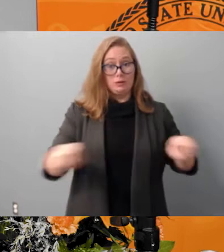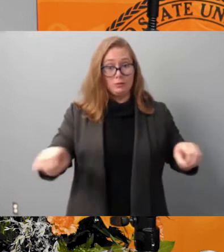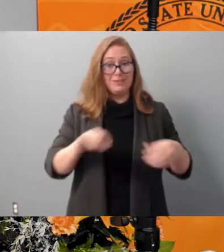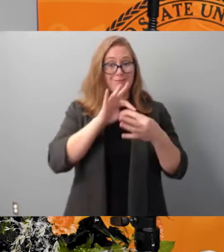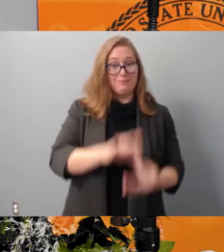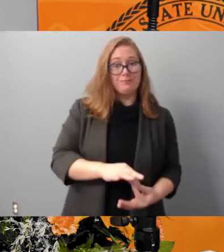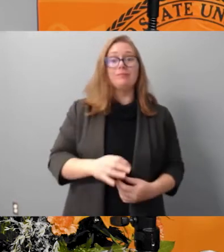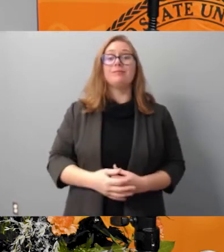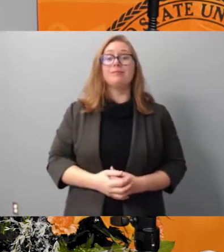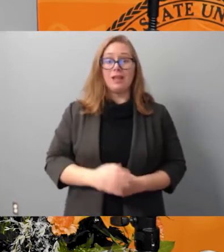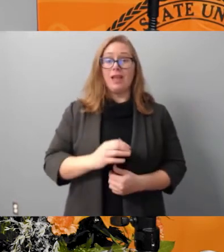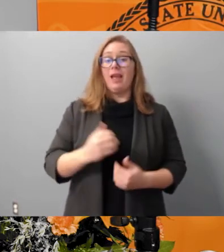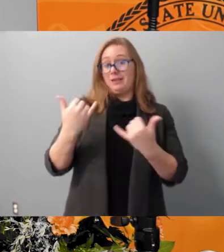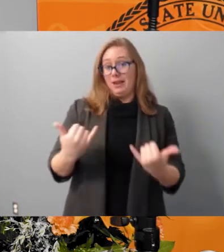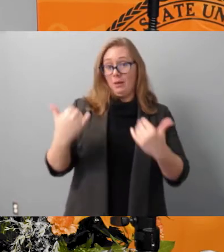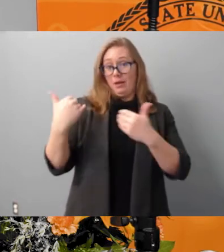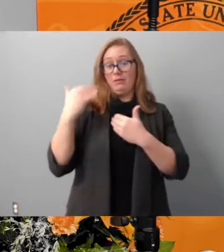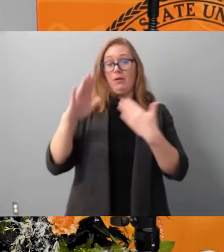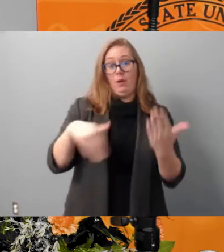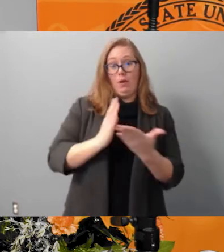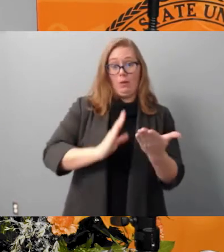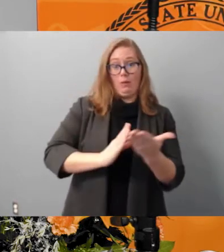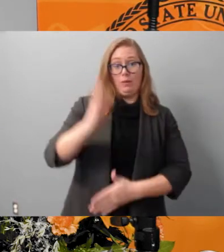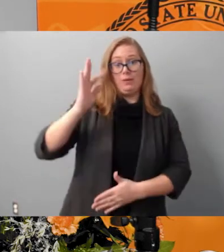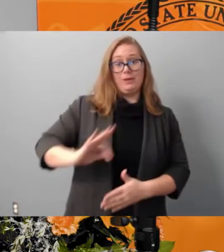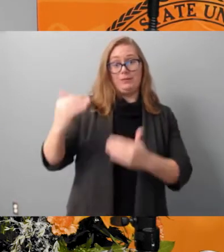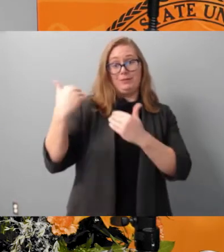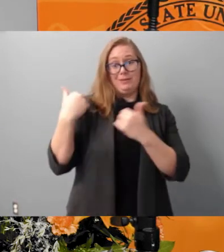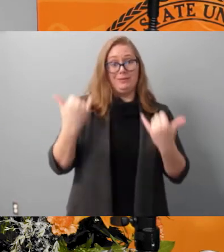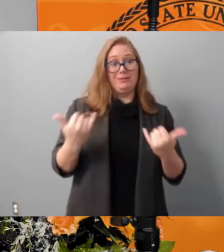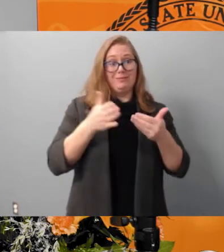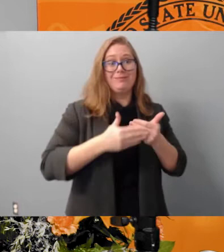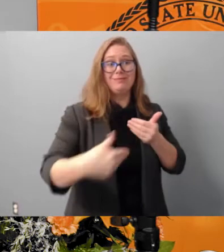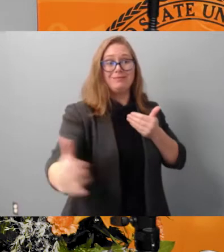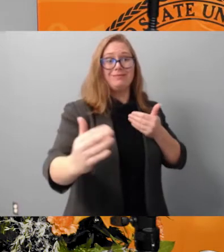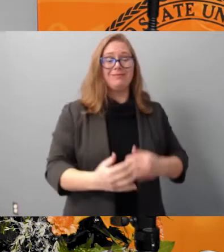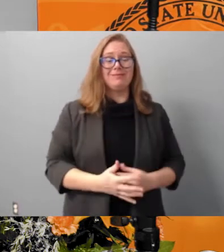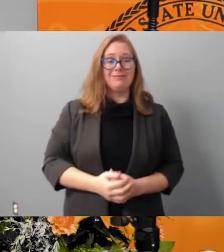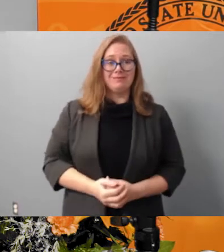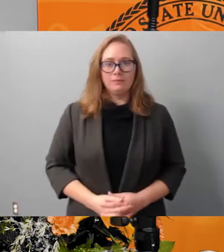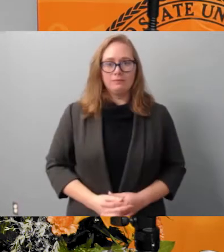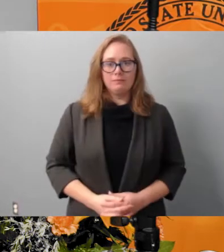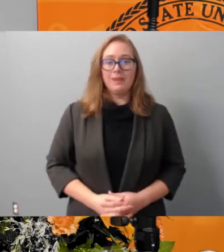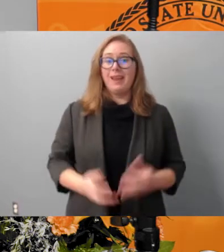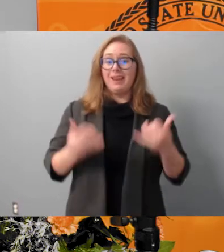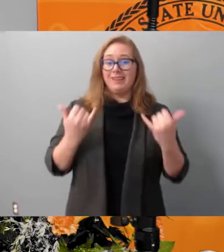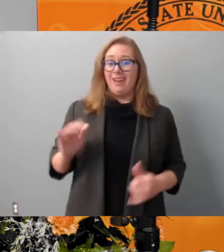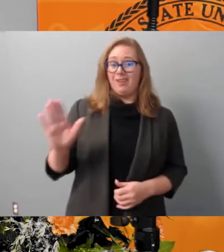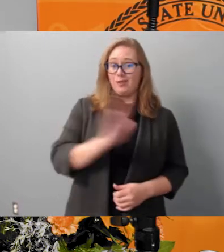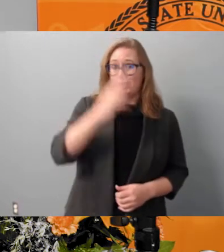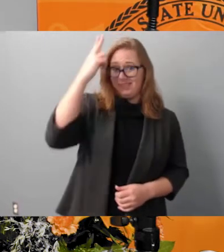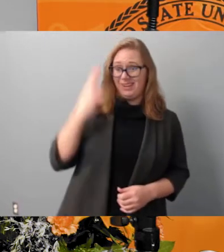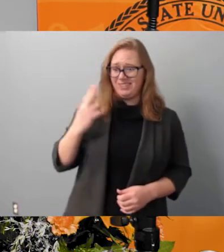and associate degrees with all of the rights, privileges, and responsibilities pertaining thereto. At this time, I invite you to